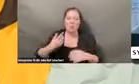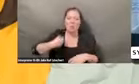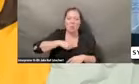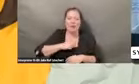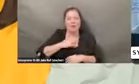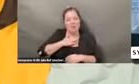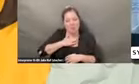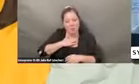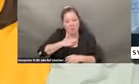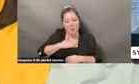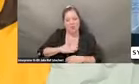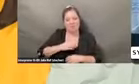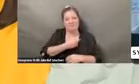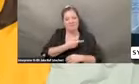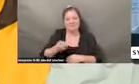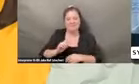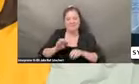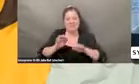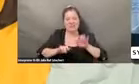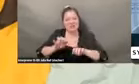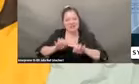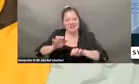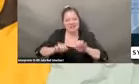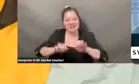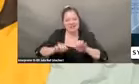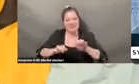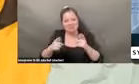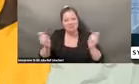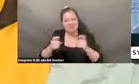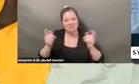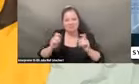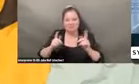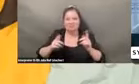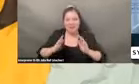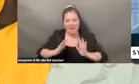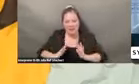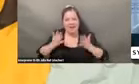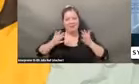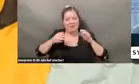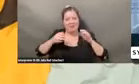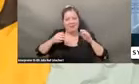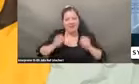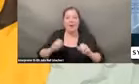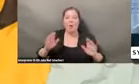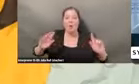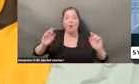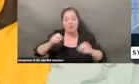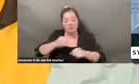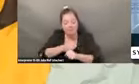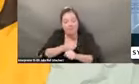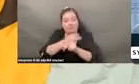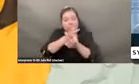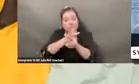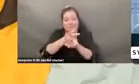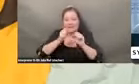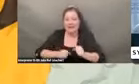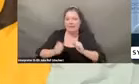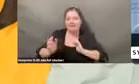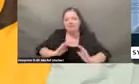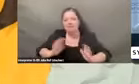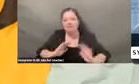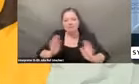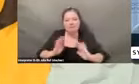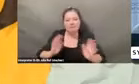any chat possibility in real life. So that's a perfect example that shows why it's good to have both the toolkit